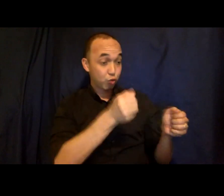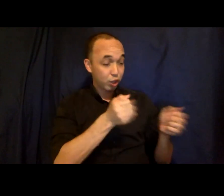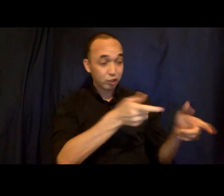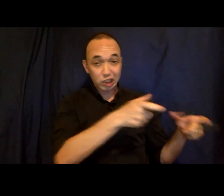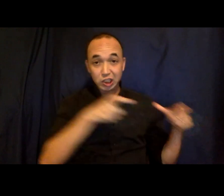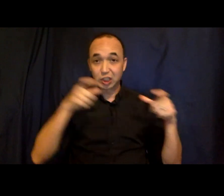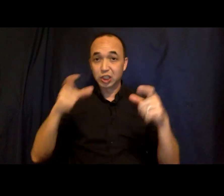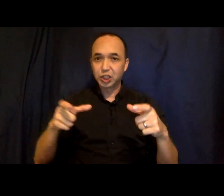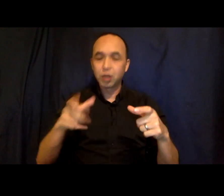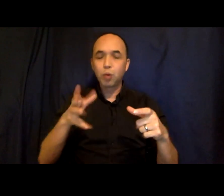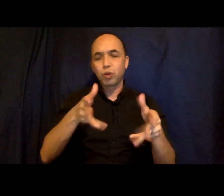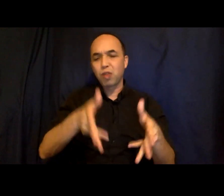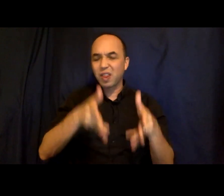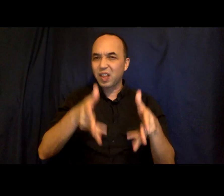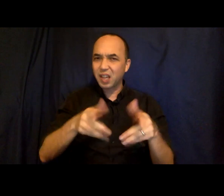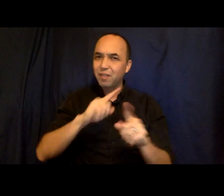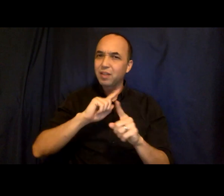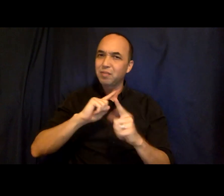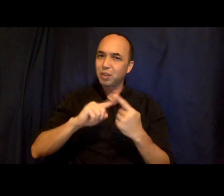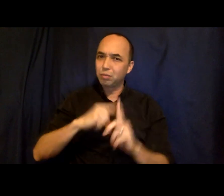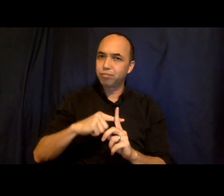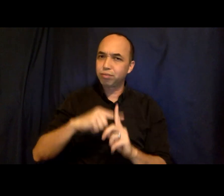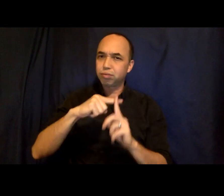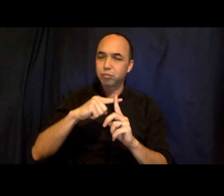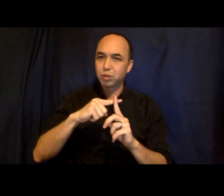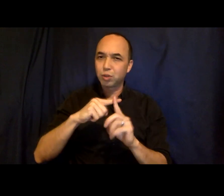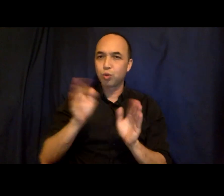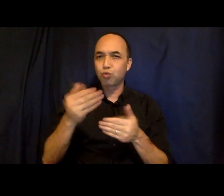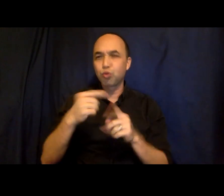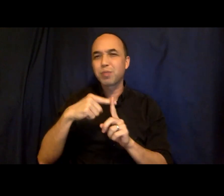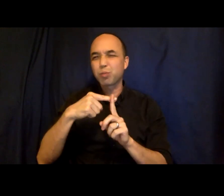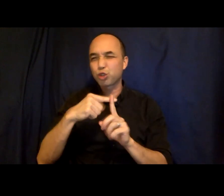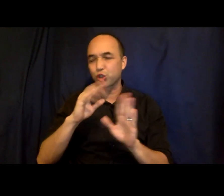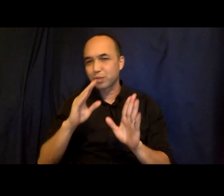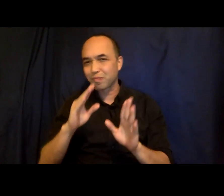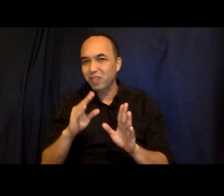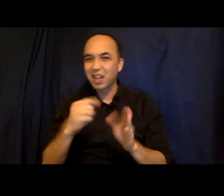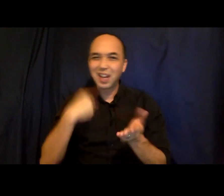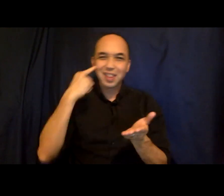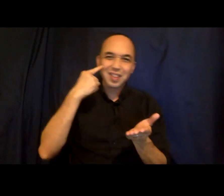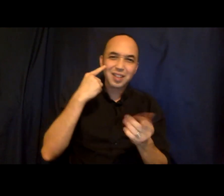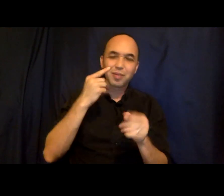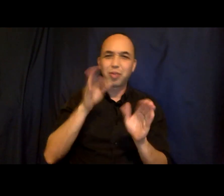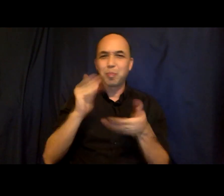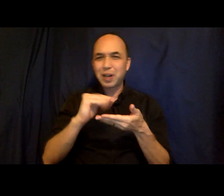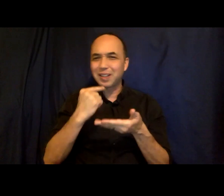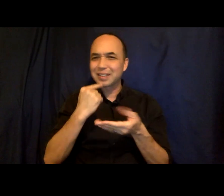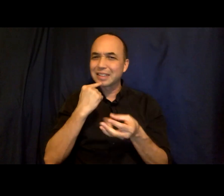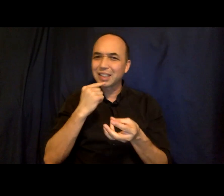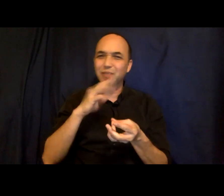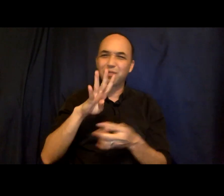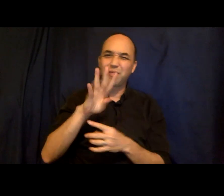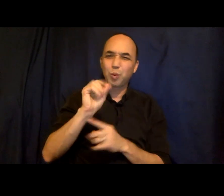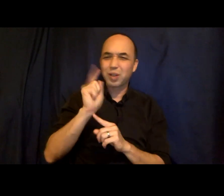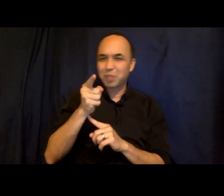come to room temperature. I think on the box it says like 40 minutes. I've done like 30. It's cracking a little bit, but I think we're going to